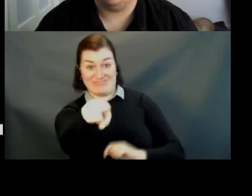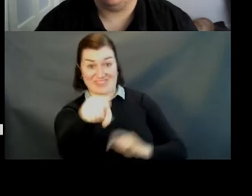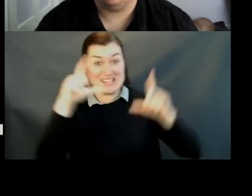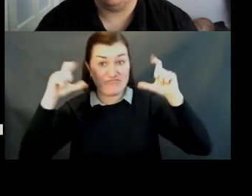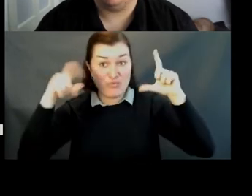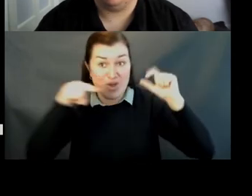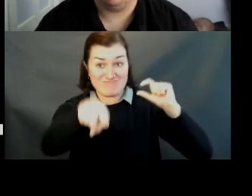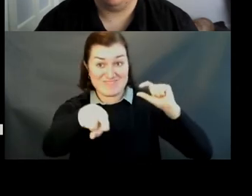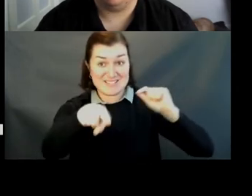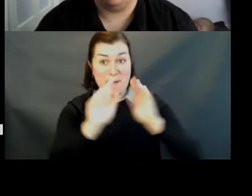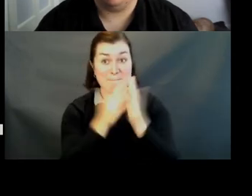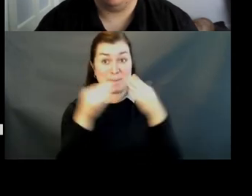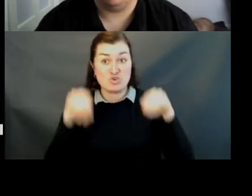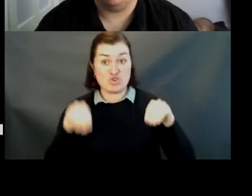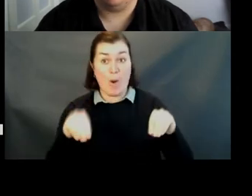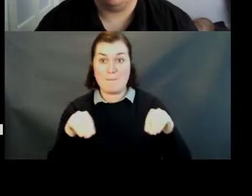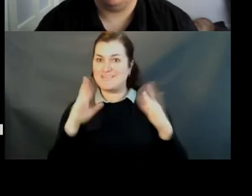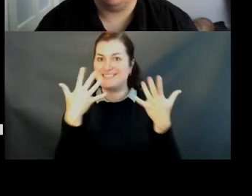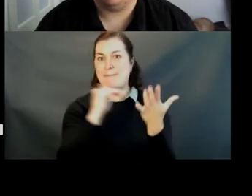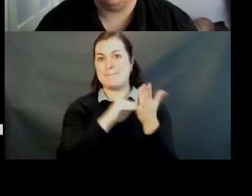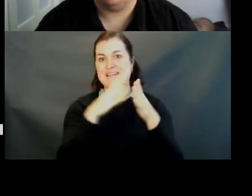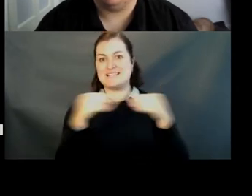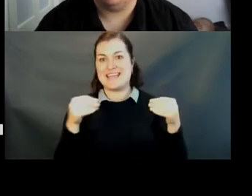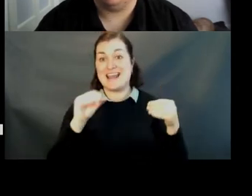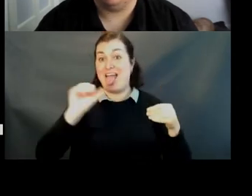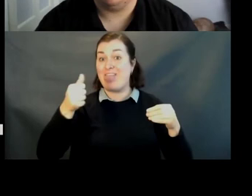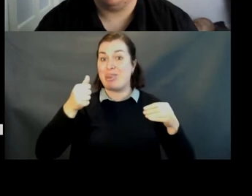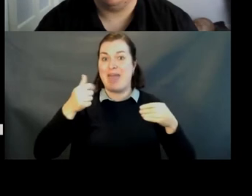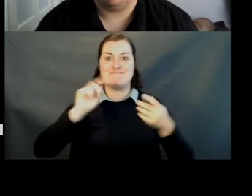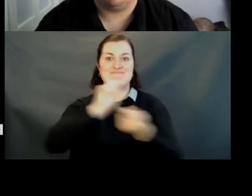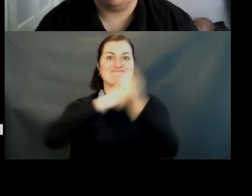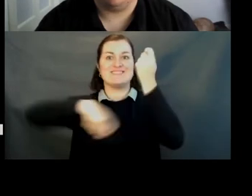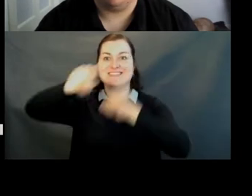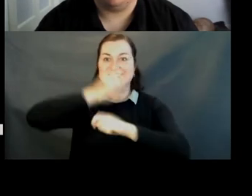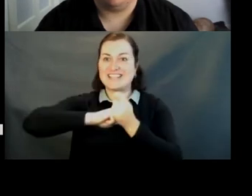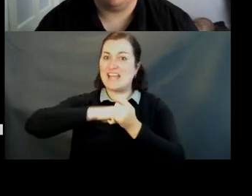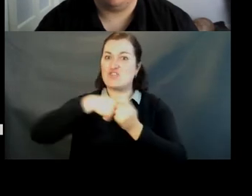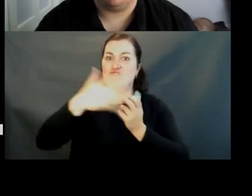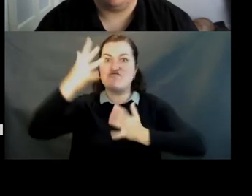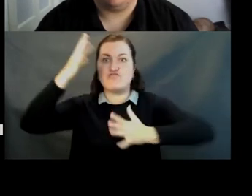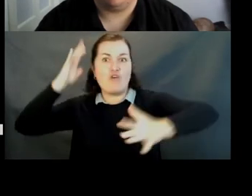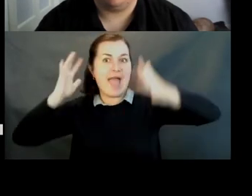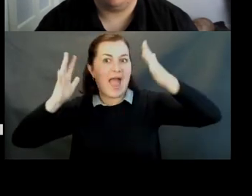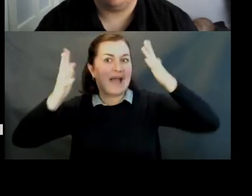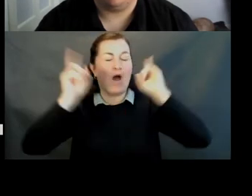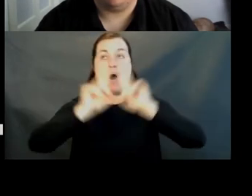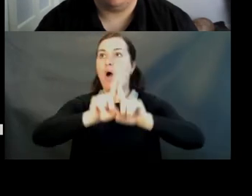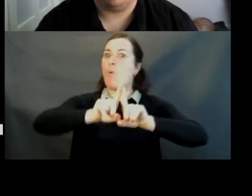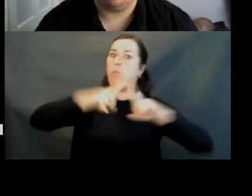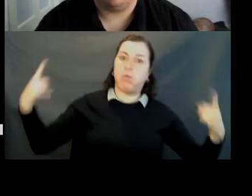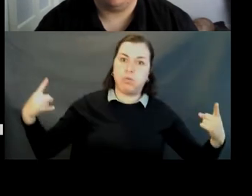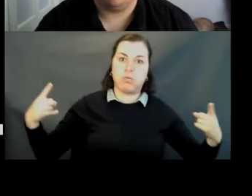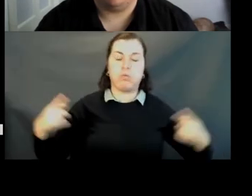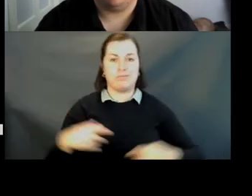forest. So it was an entirely different thing. A lot of money there. But we want to know kind of what's where. So we